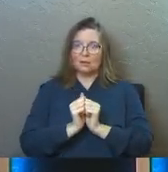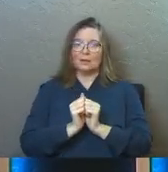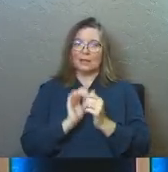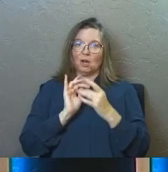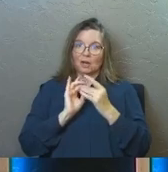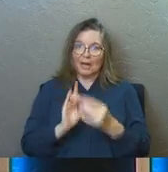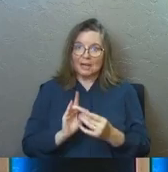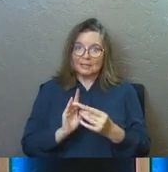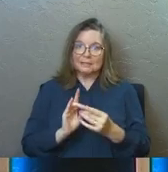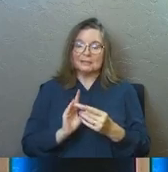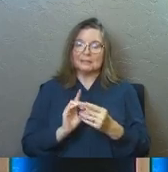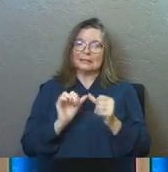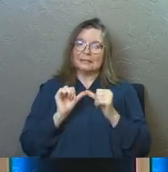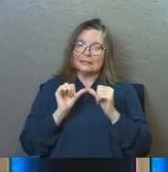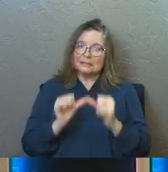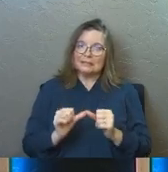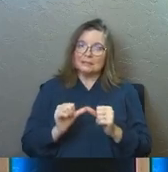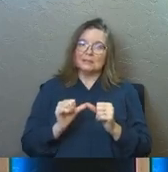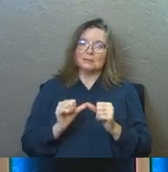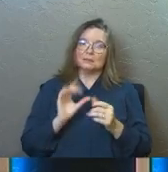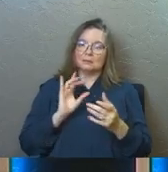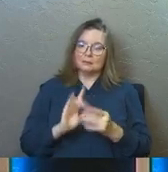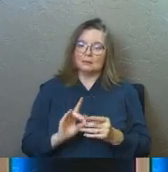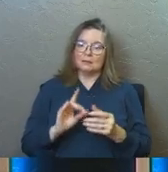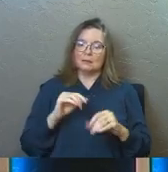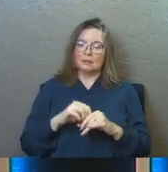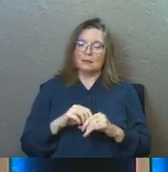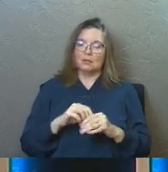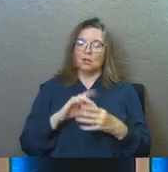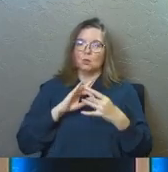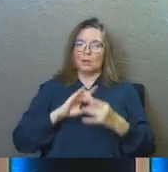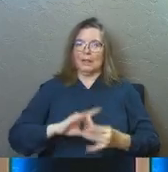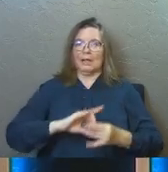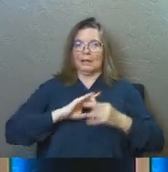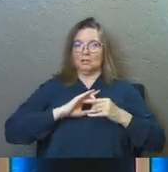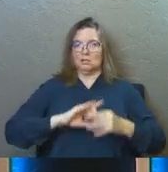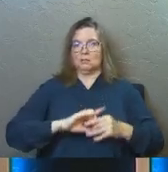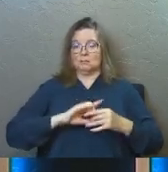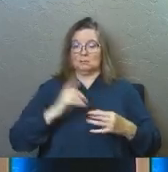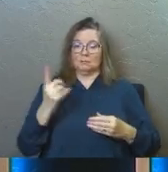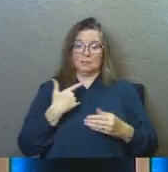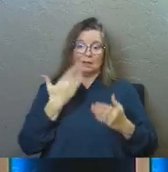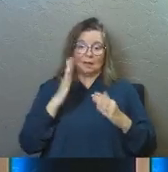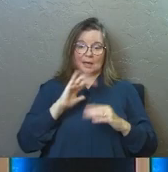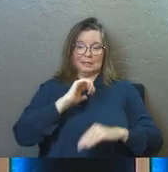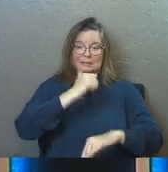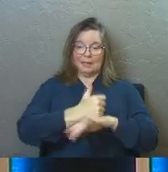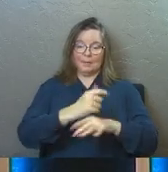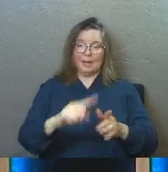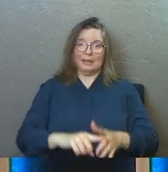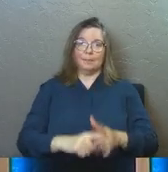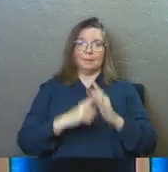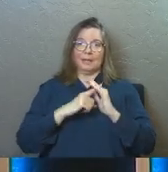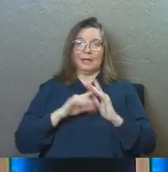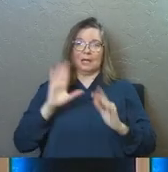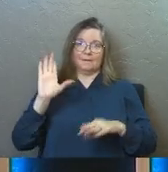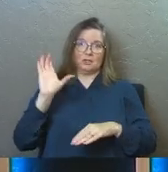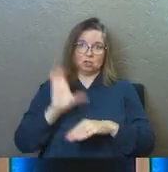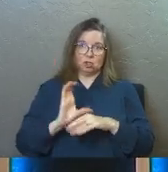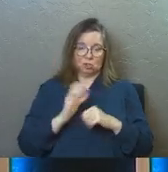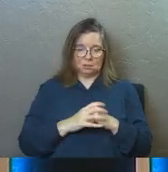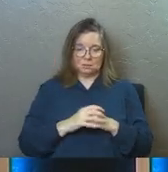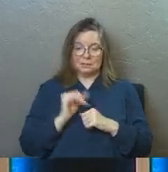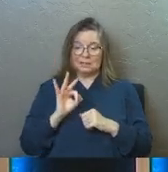They are connecting consistently, constantly being in relationship. And it's something that God established at the beginning of his